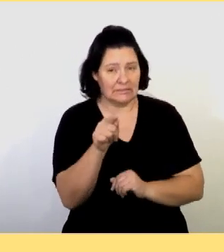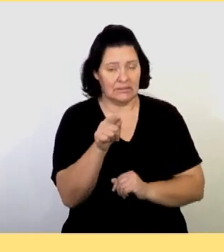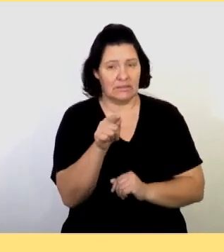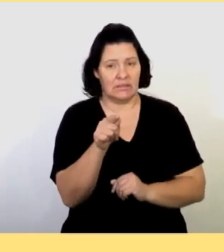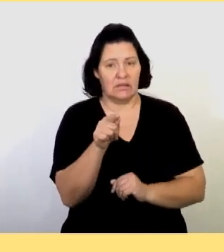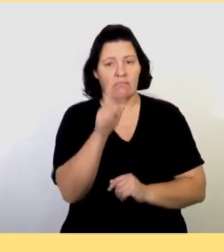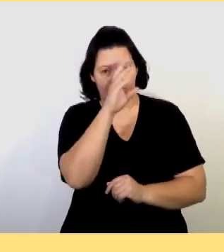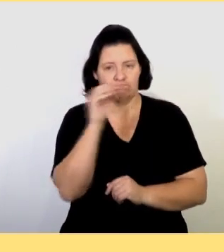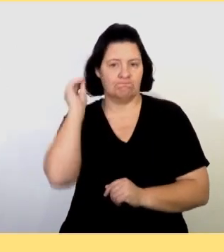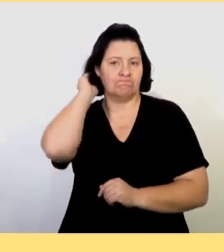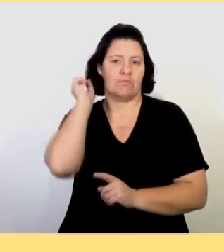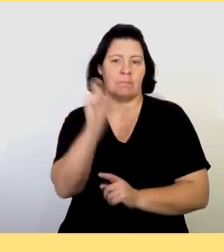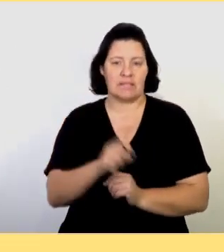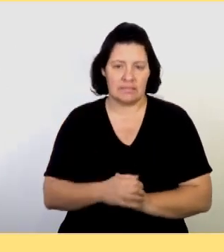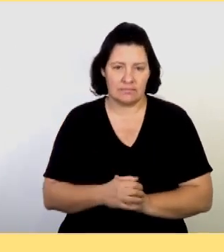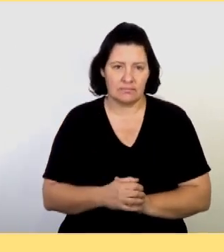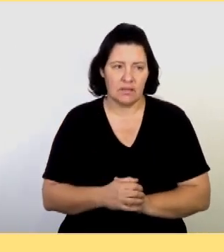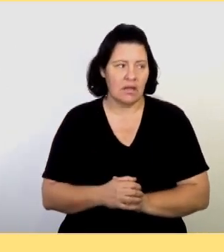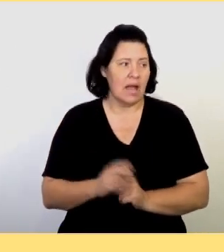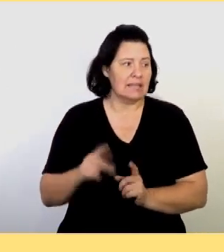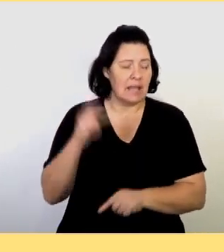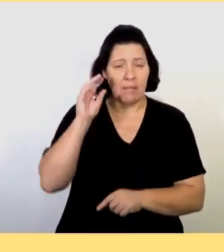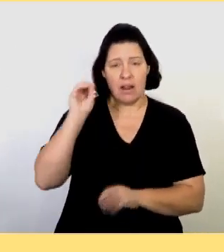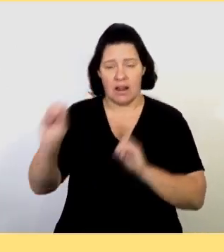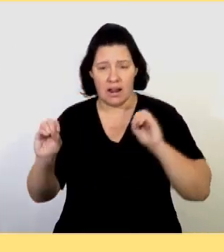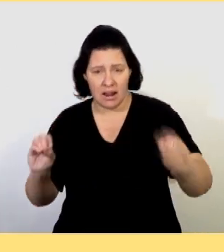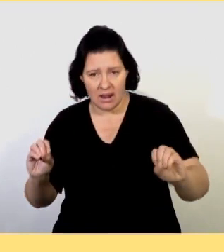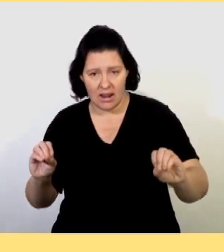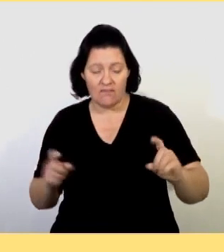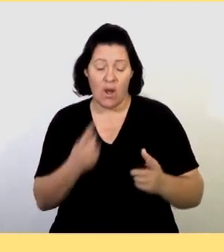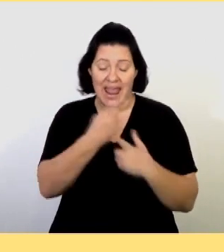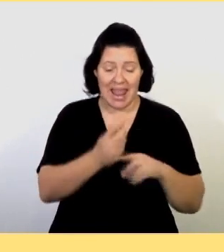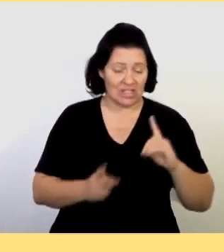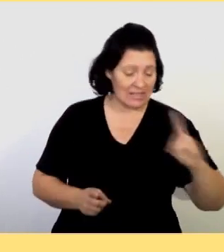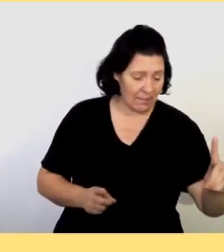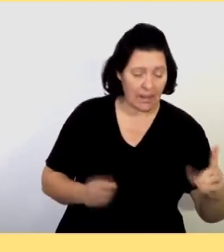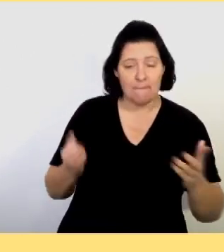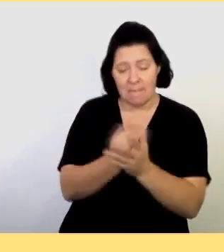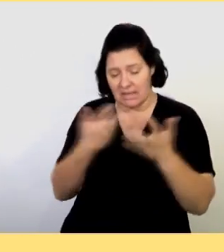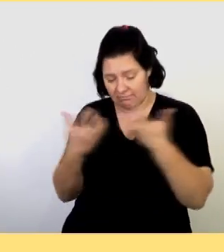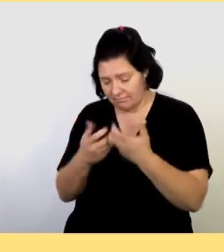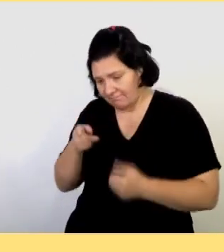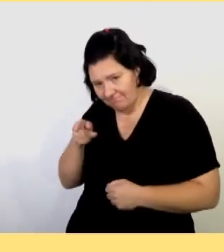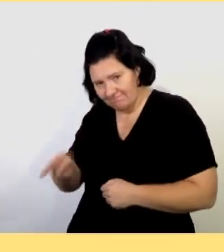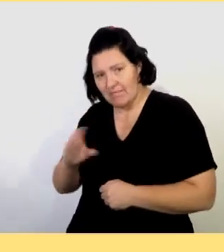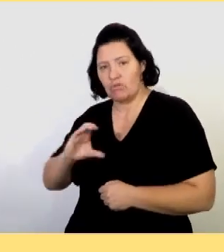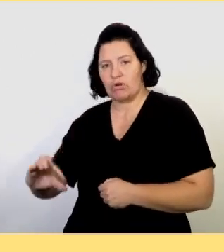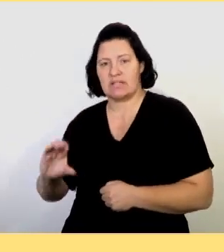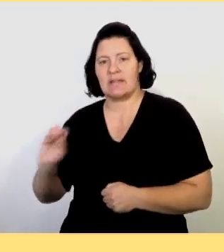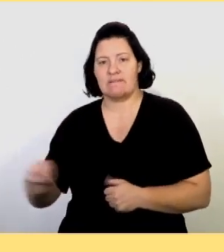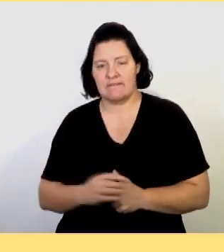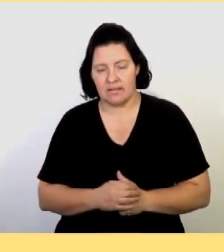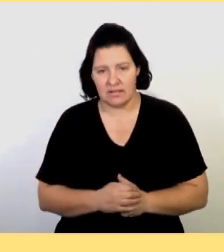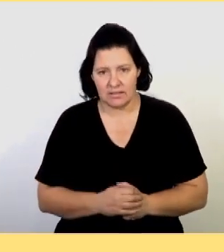that you remember, okay, the double entry principle. For every debit, there has to be a